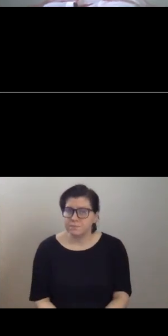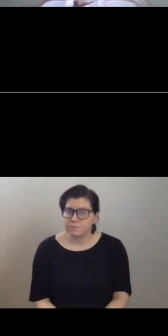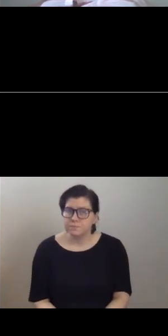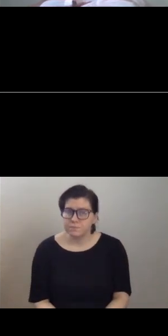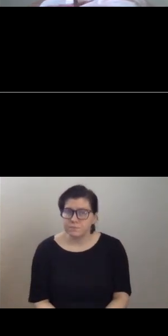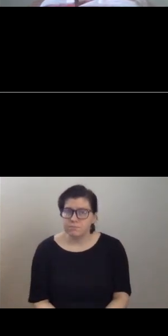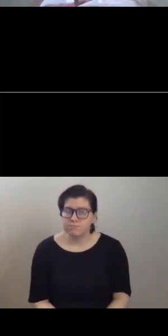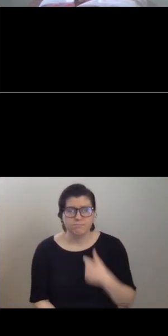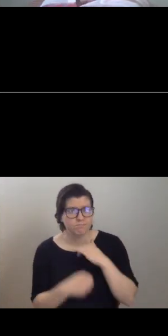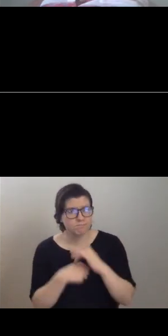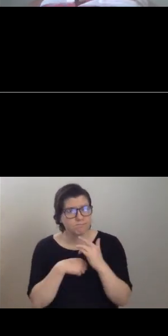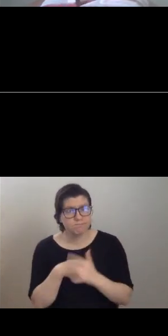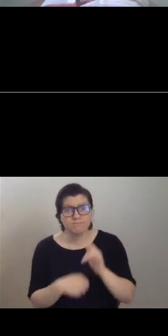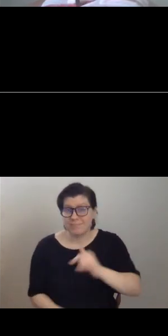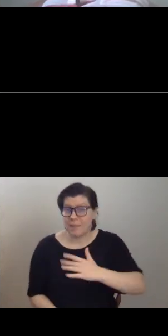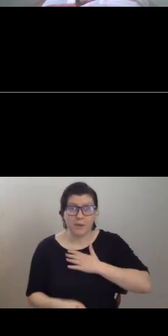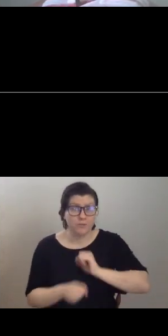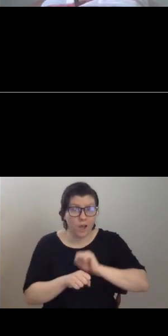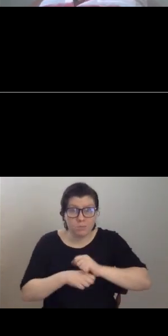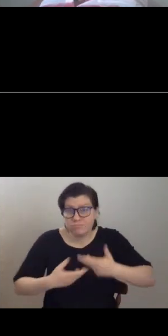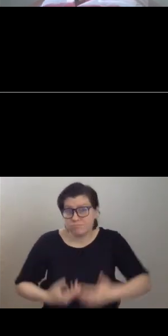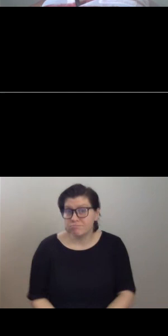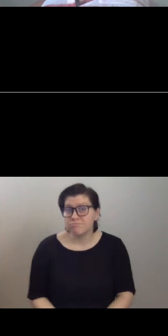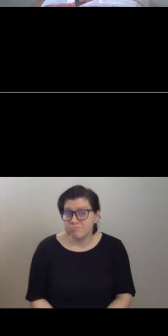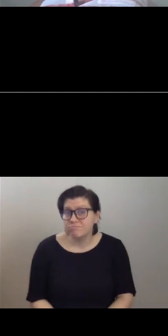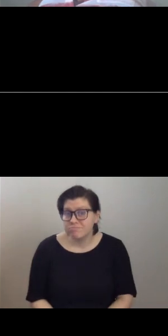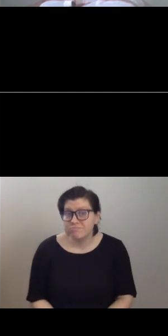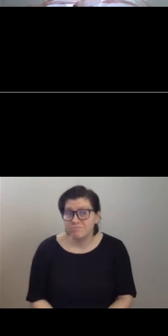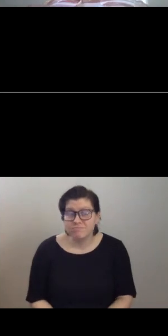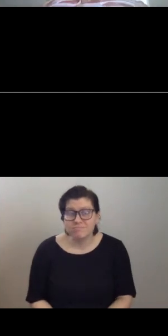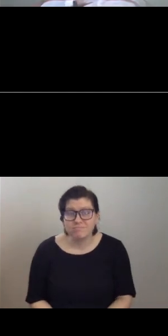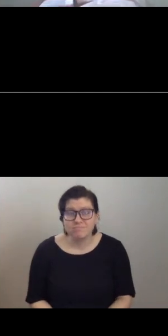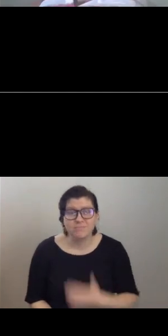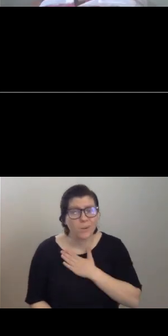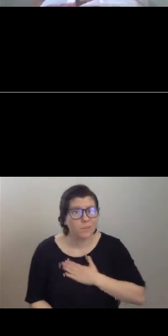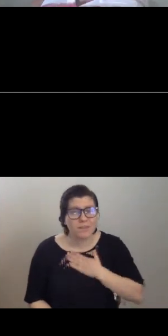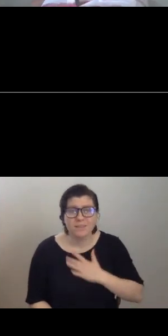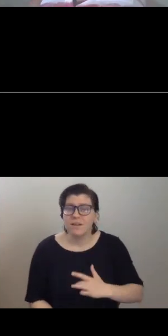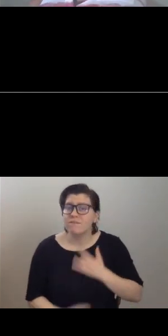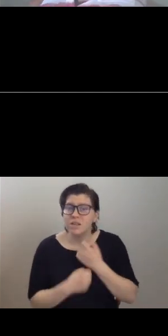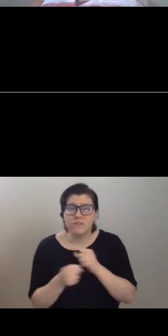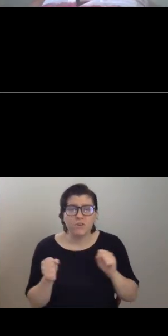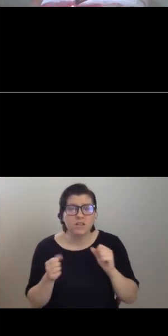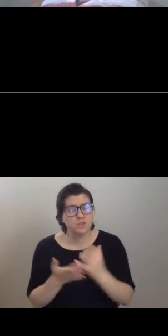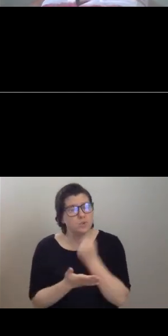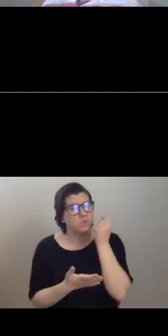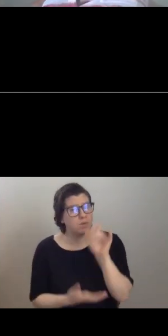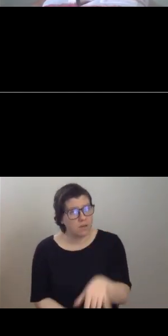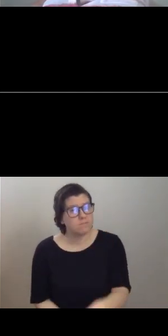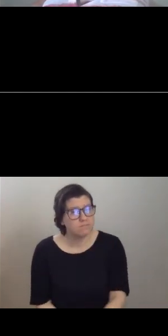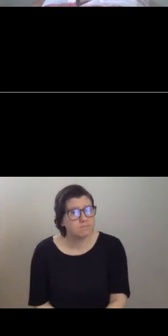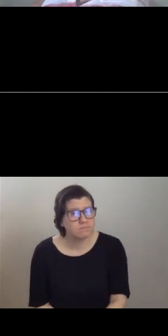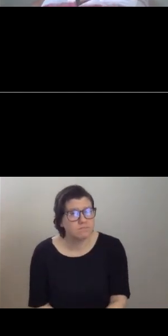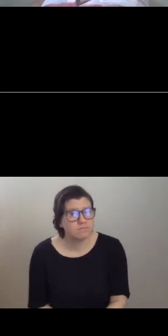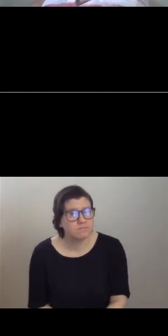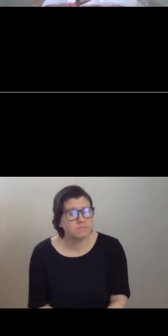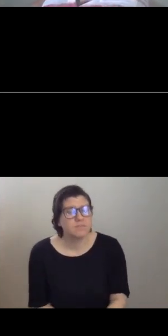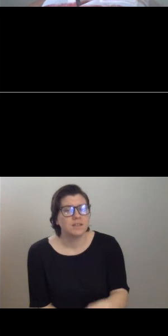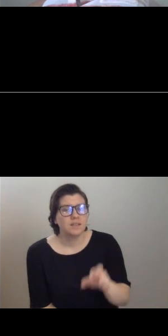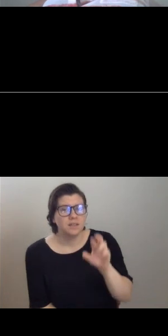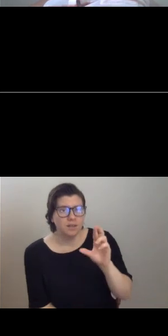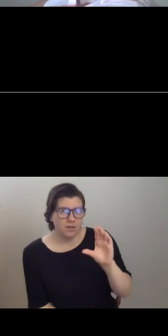available. That's my job. So please Great. feel free to use that. Thank you, Tracy. Yes, and I